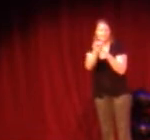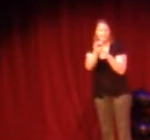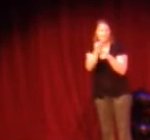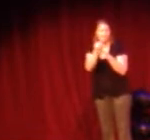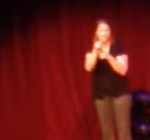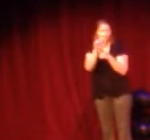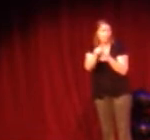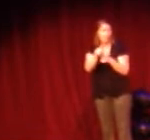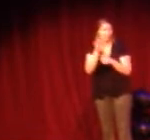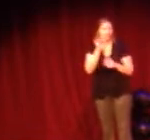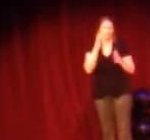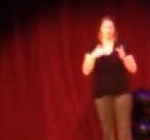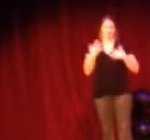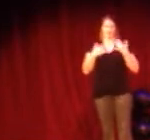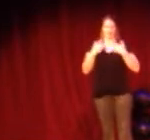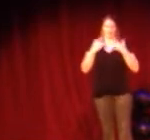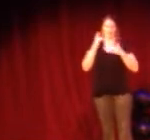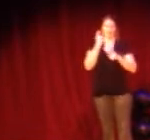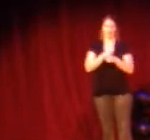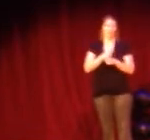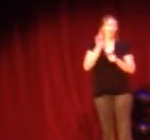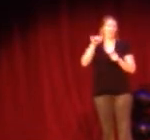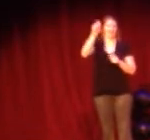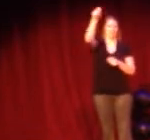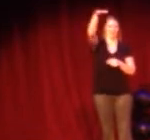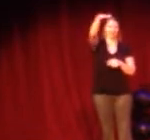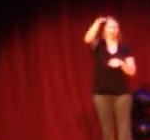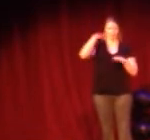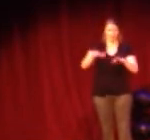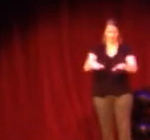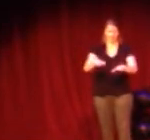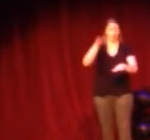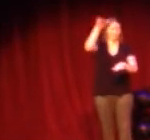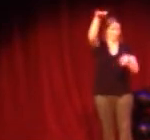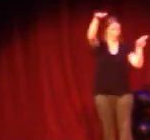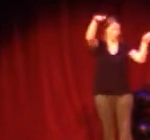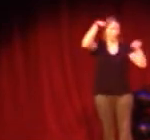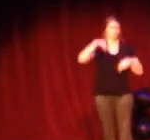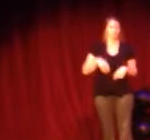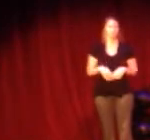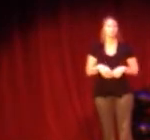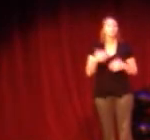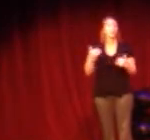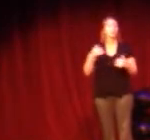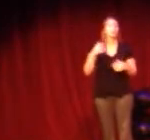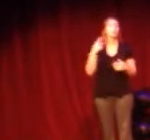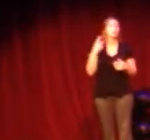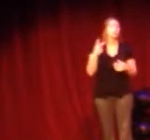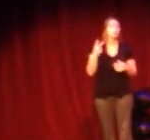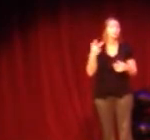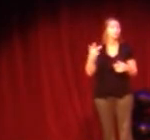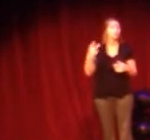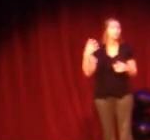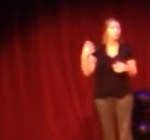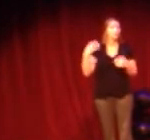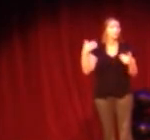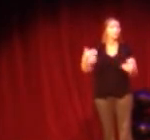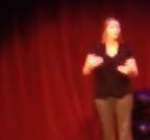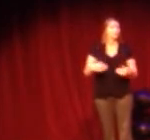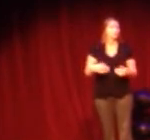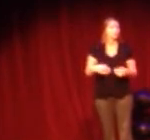song. When you play the crash cymbals, that's way up in the air. Your cymbals aren't here, your cymbals are like up top. So hit a crash with me.